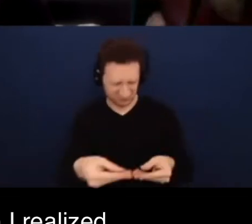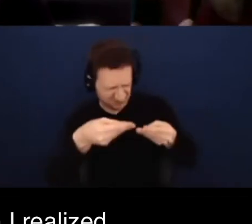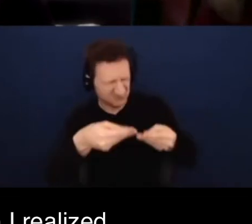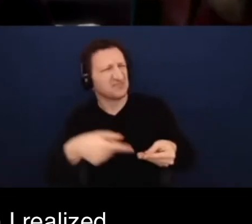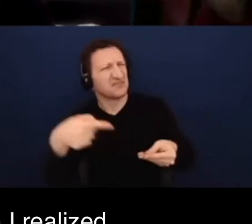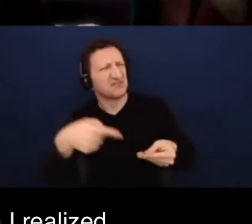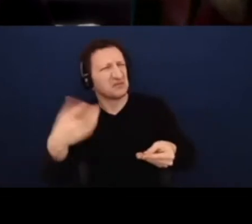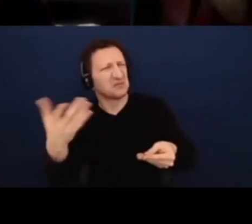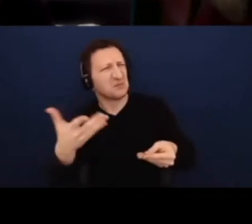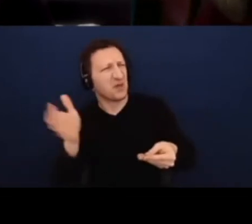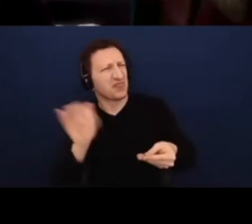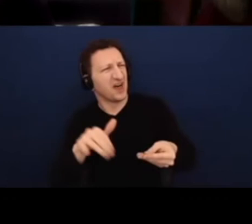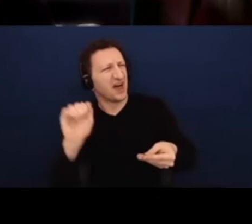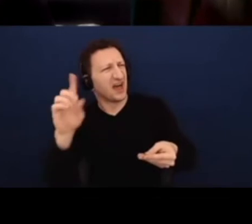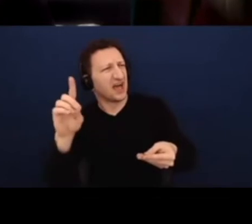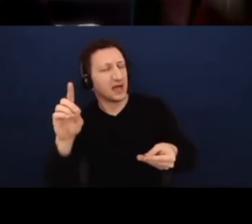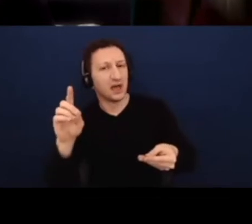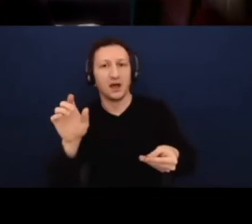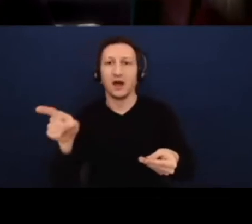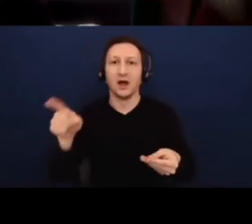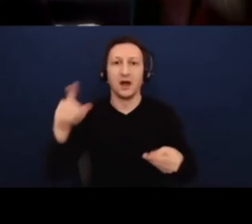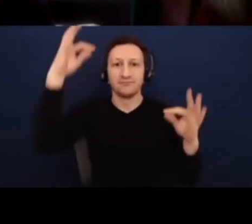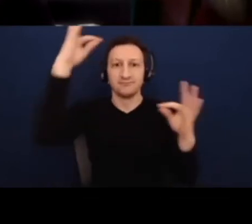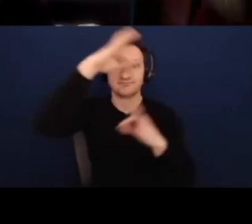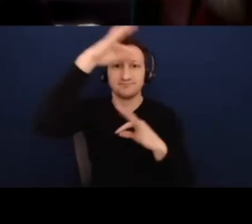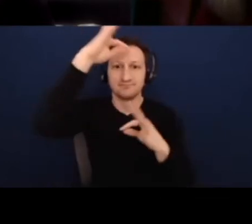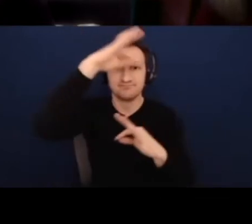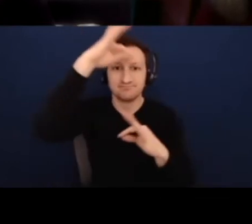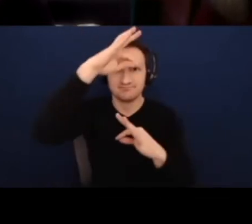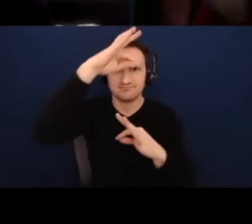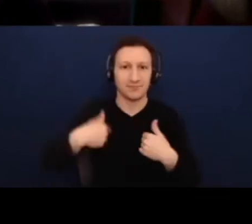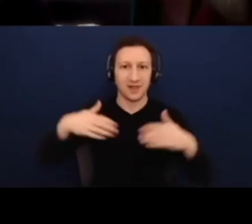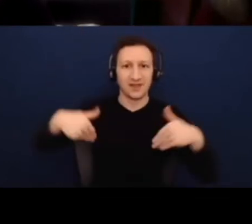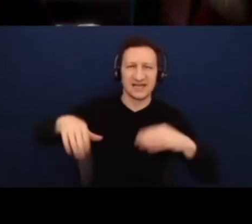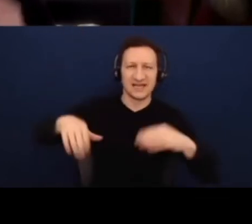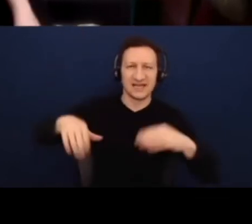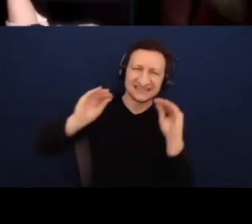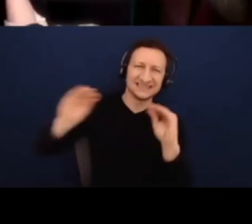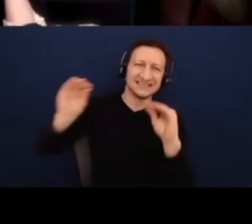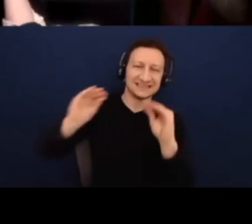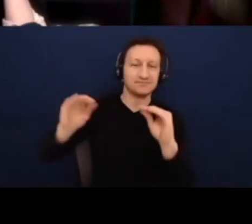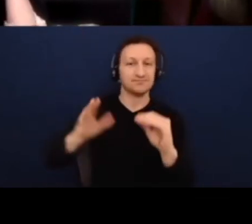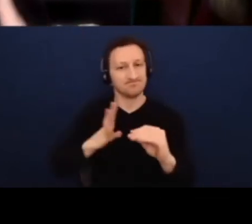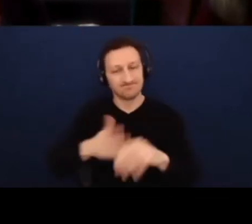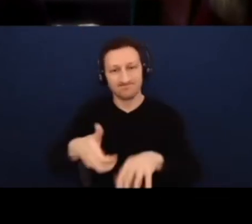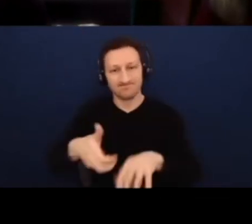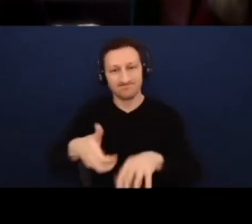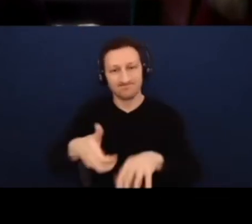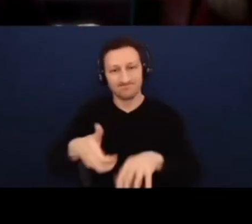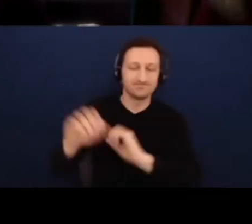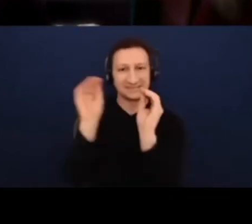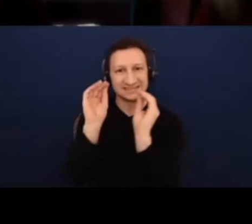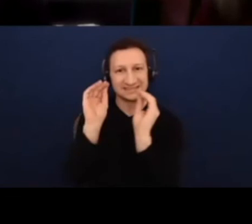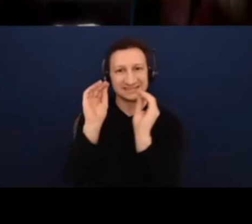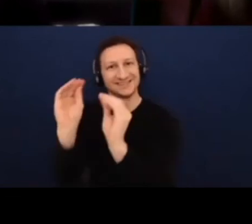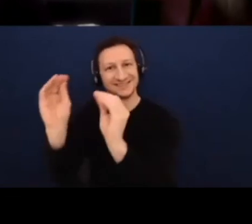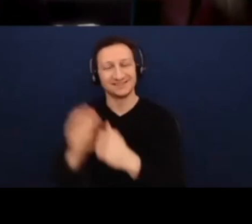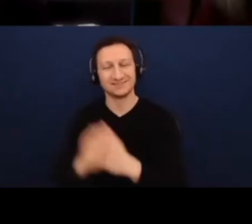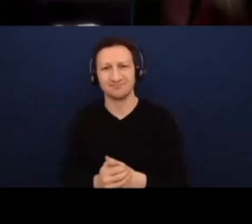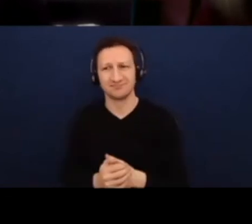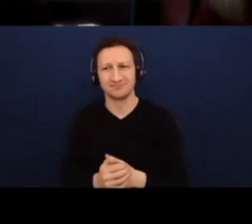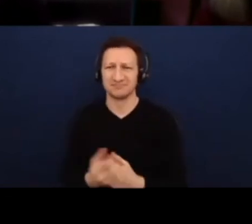enough information had gone to them. And so it was quite important and sort of disappointing to